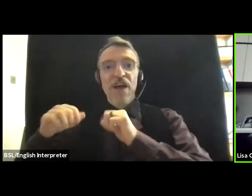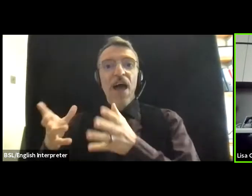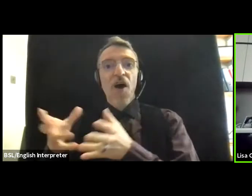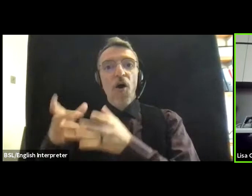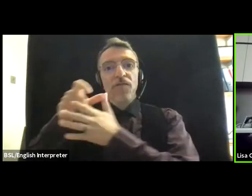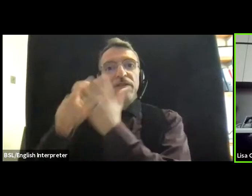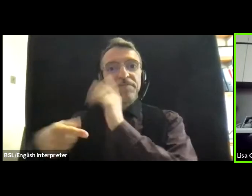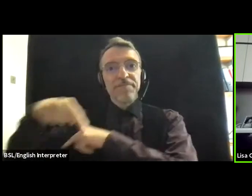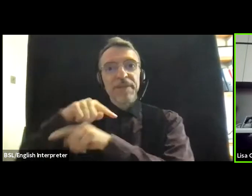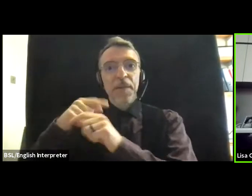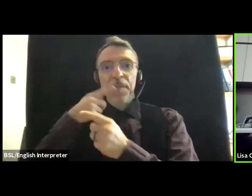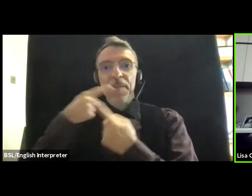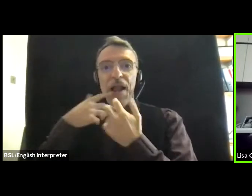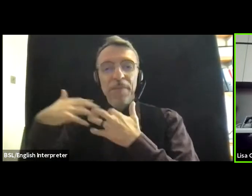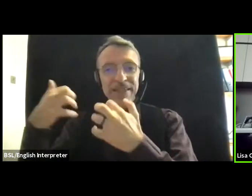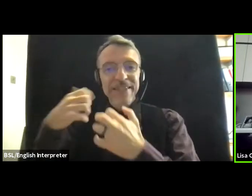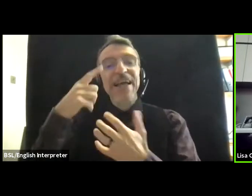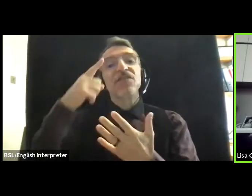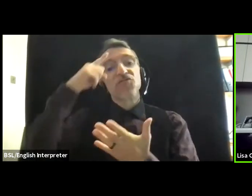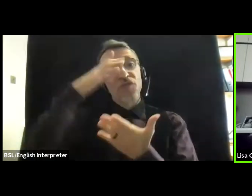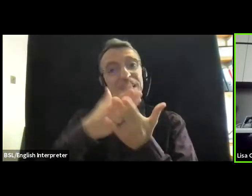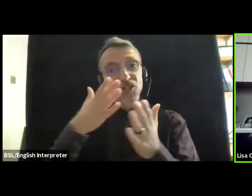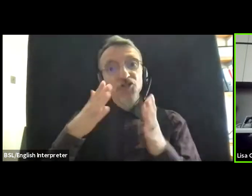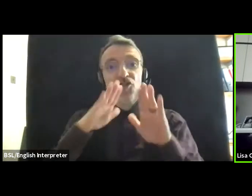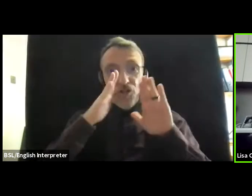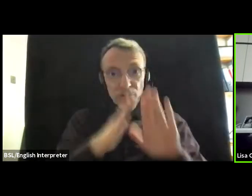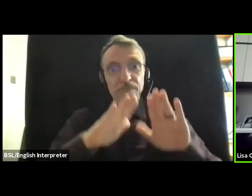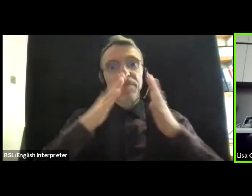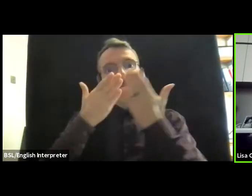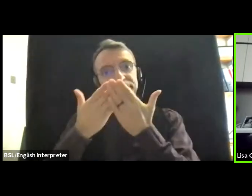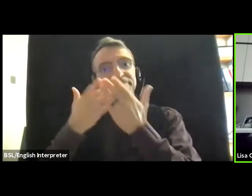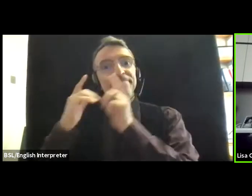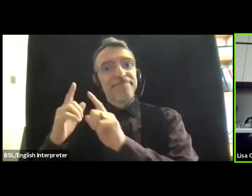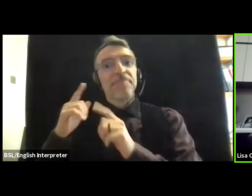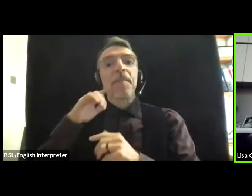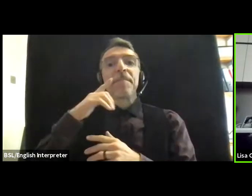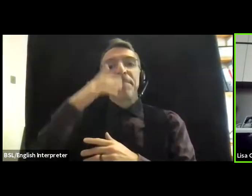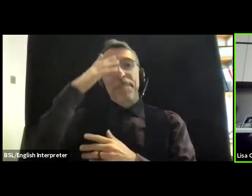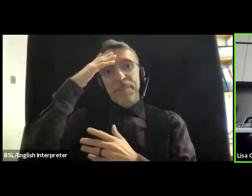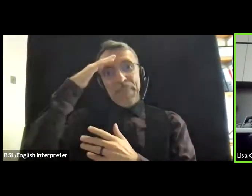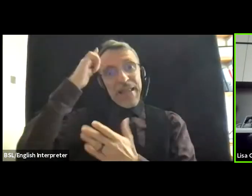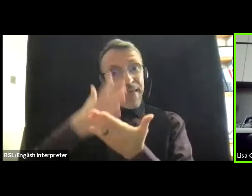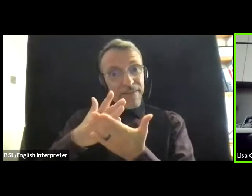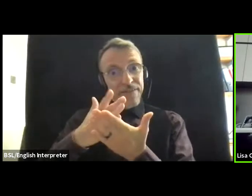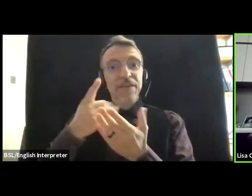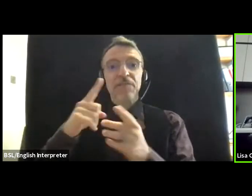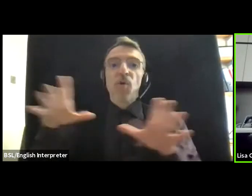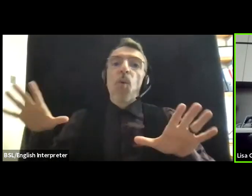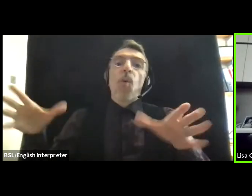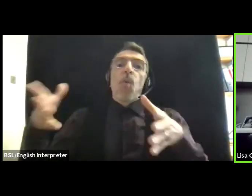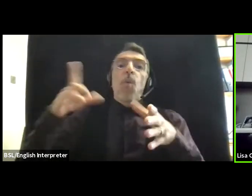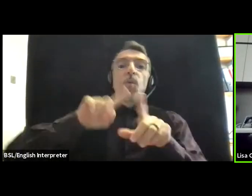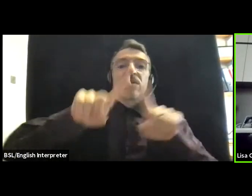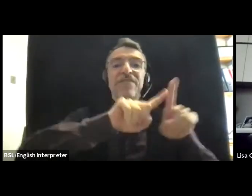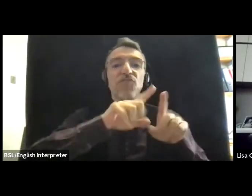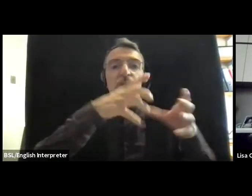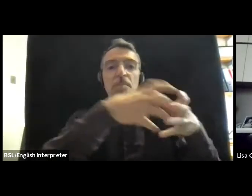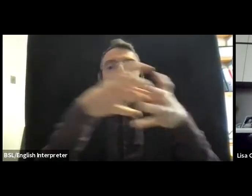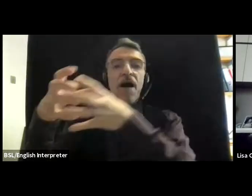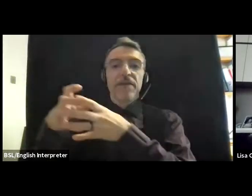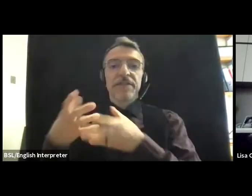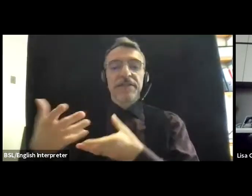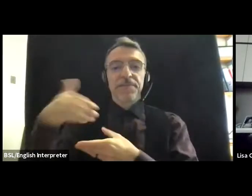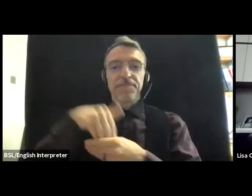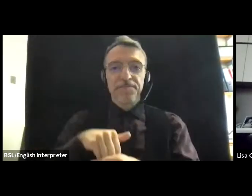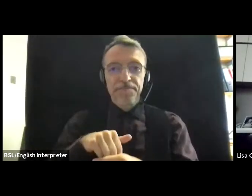the Freedom of Religious Belief All-Party Parliamentary Group, and it's absolutely fabulous to be here with